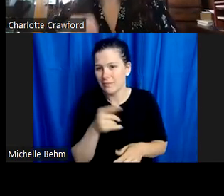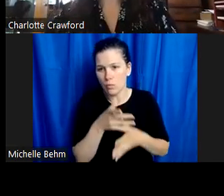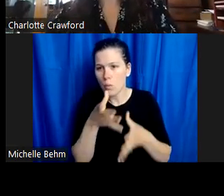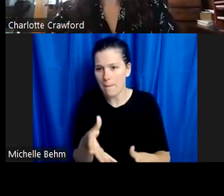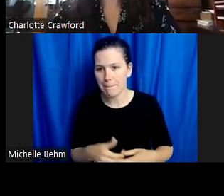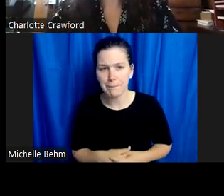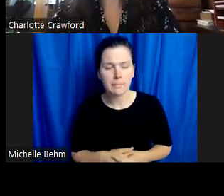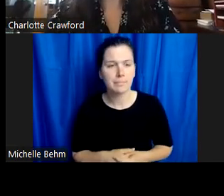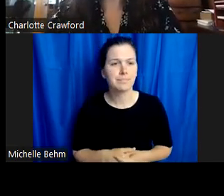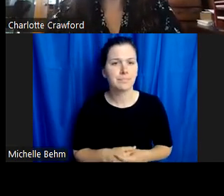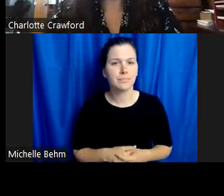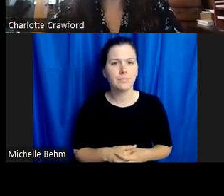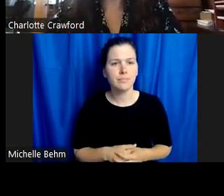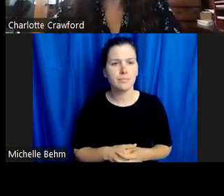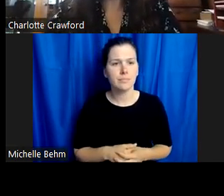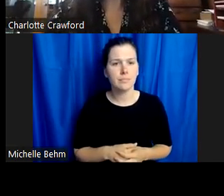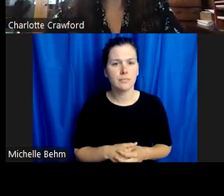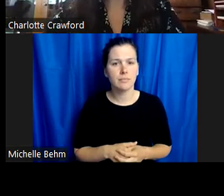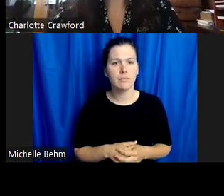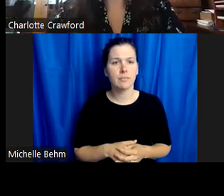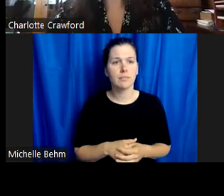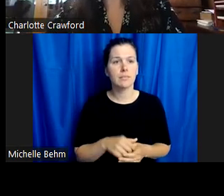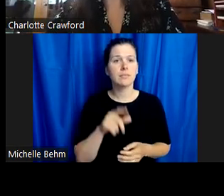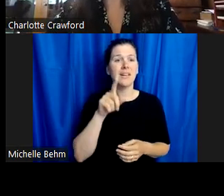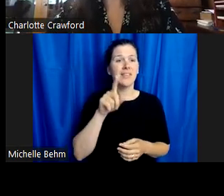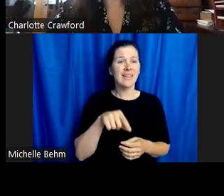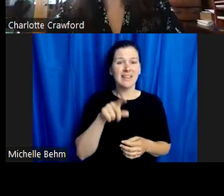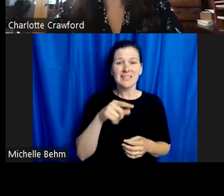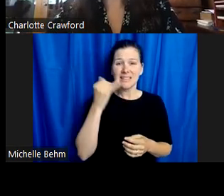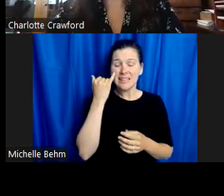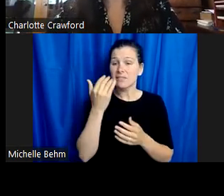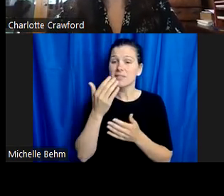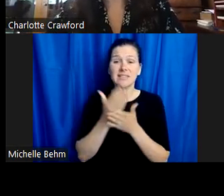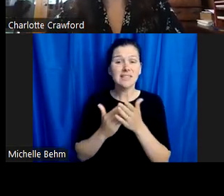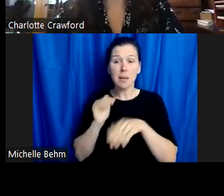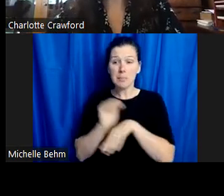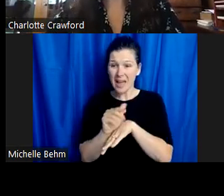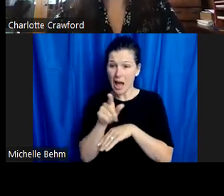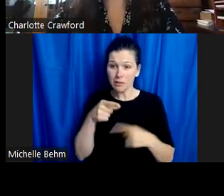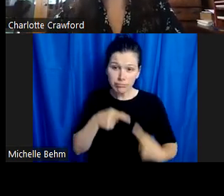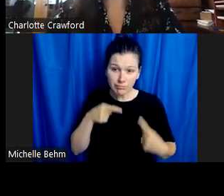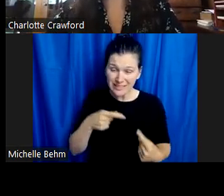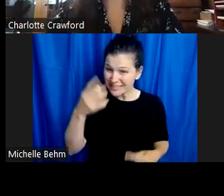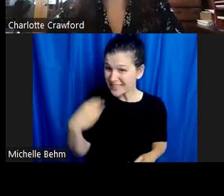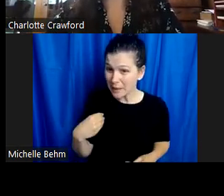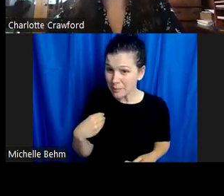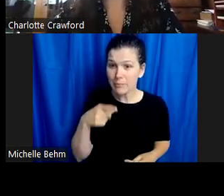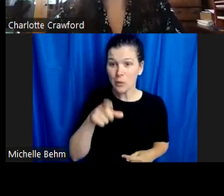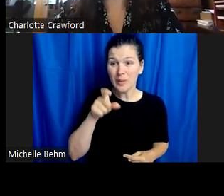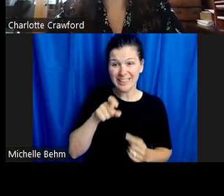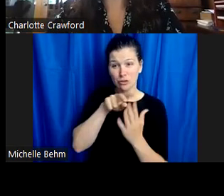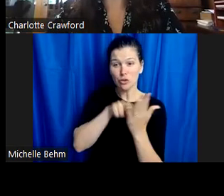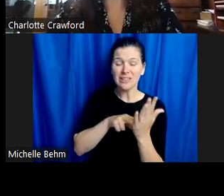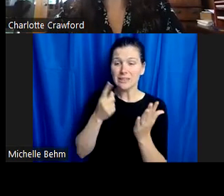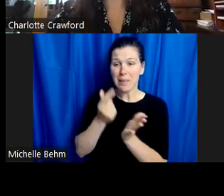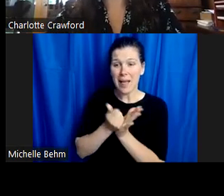This, if there's some night you can't sleep and you want to read this, feel free. This is the penal law that the Good Samaritan